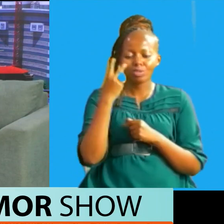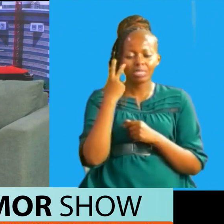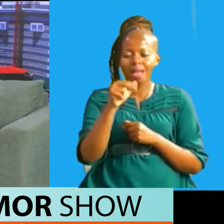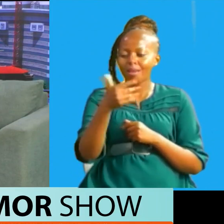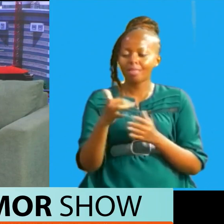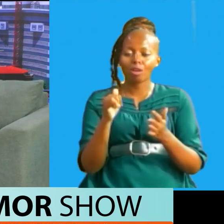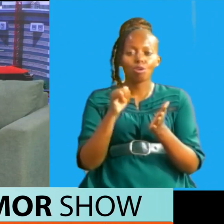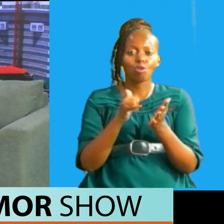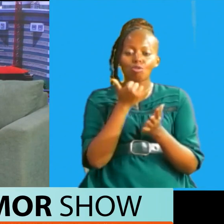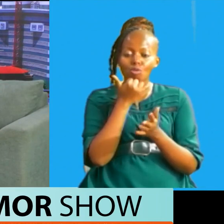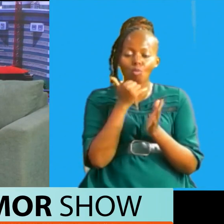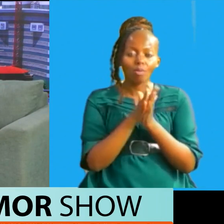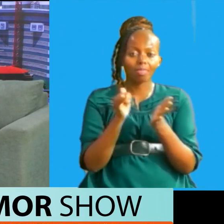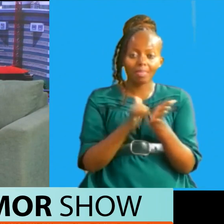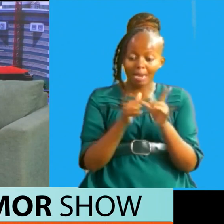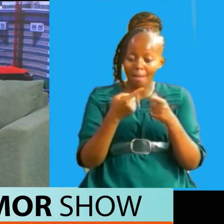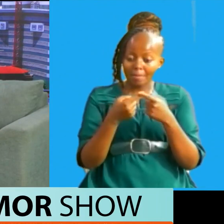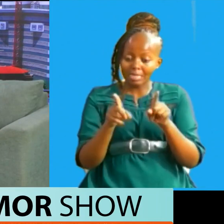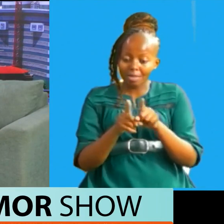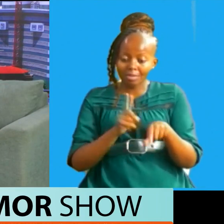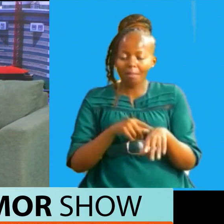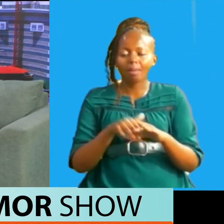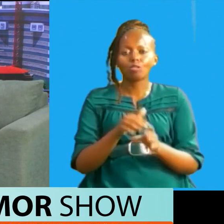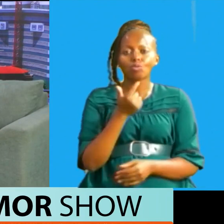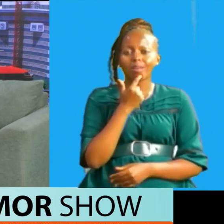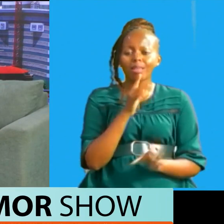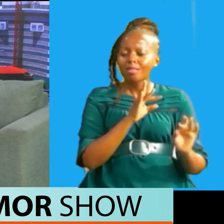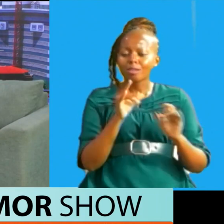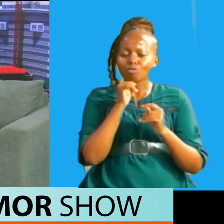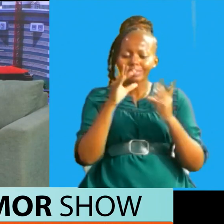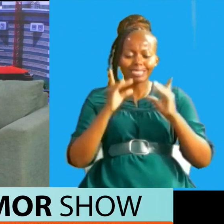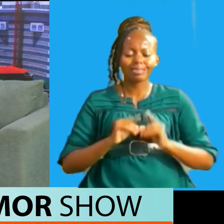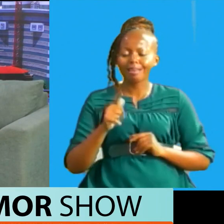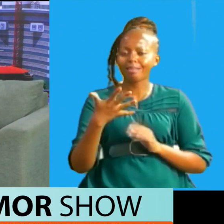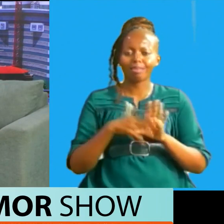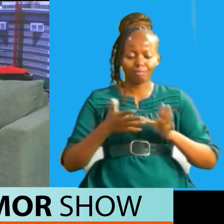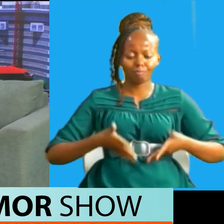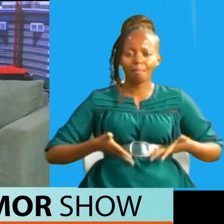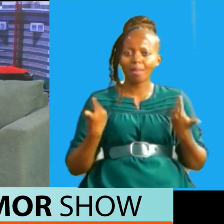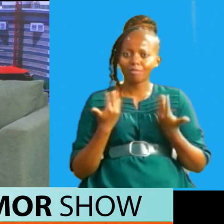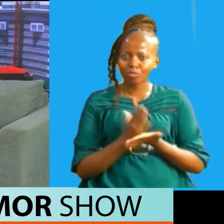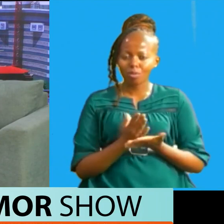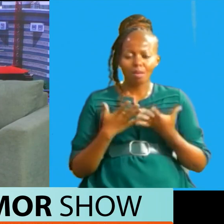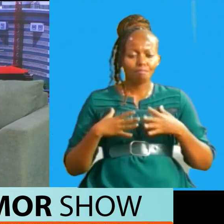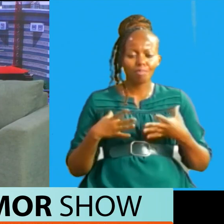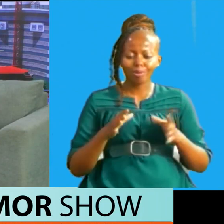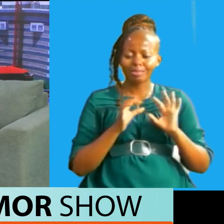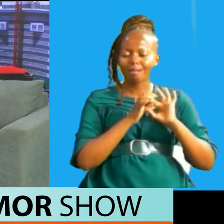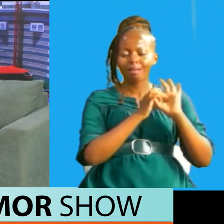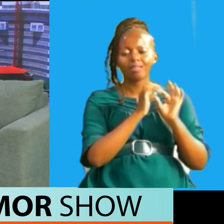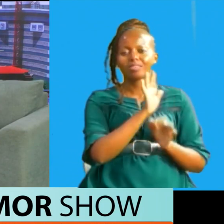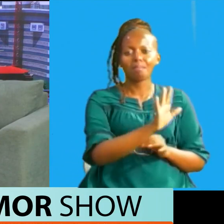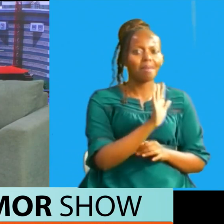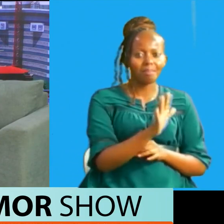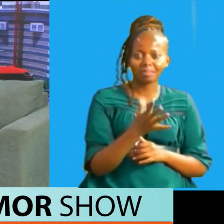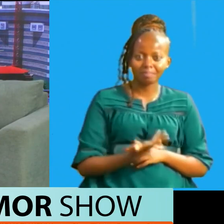wrong with that. Even right now in Turkana, they don't wear anything on top. Like the people don't wear anything on top,